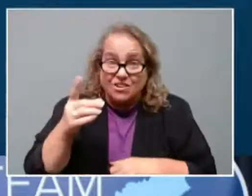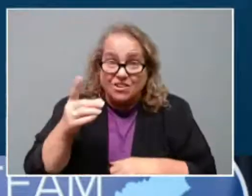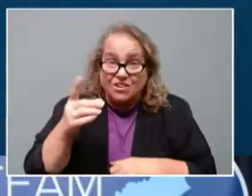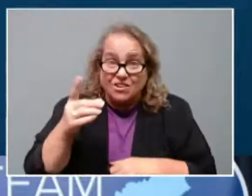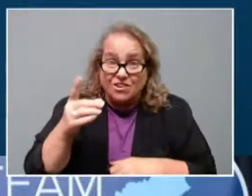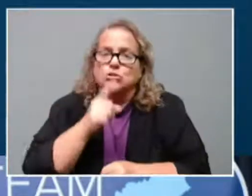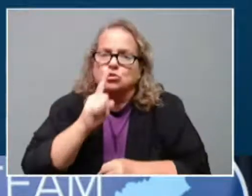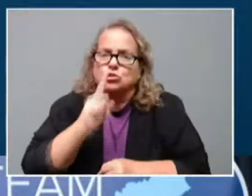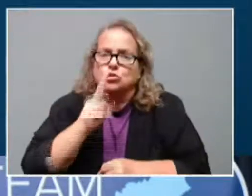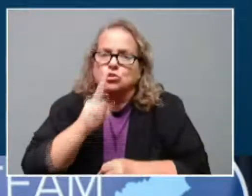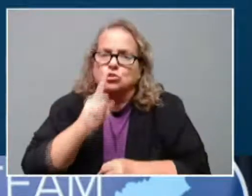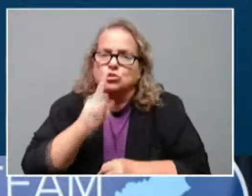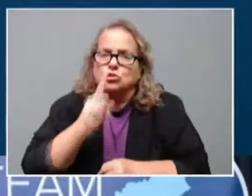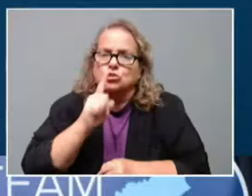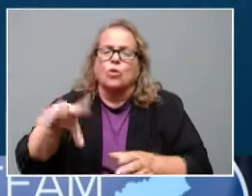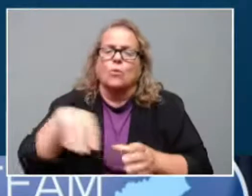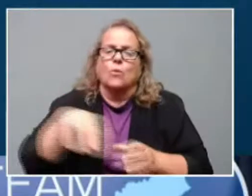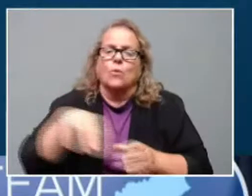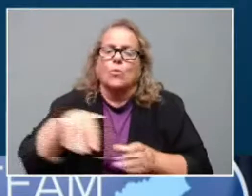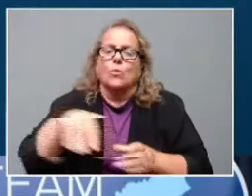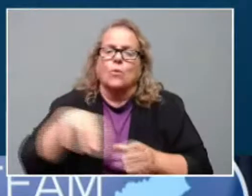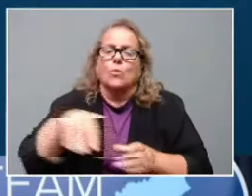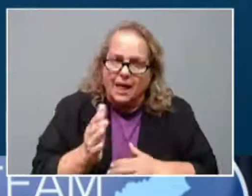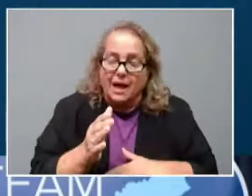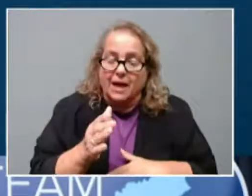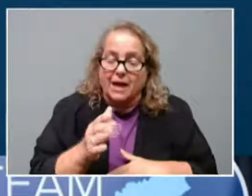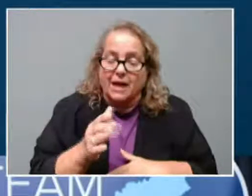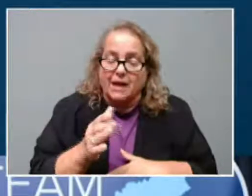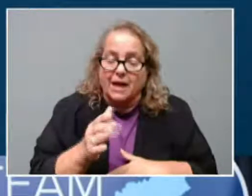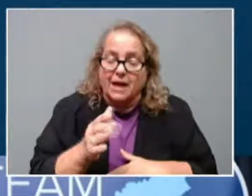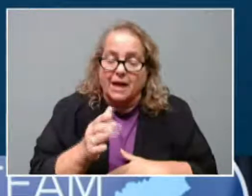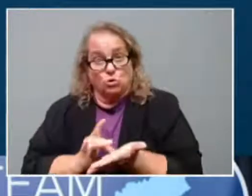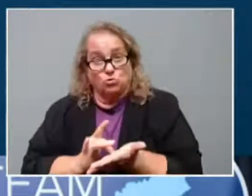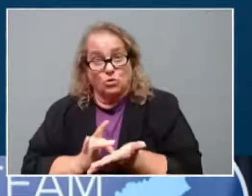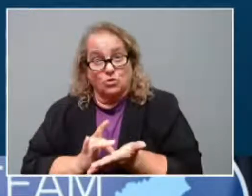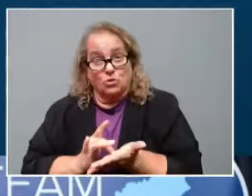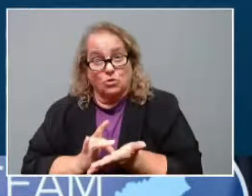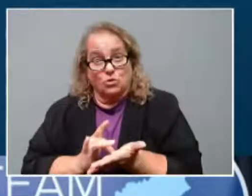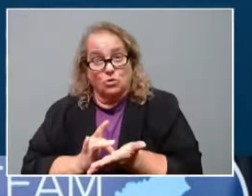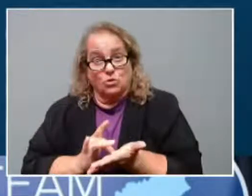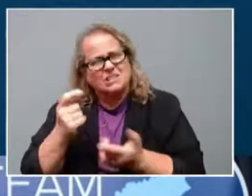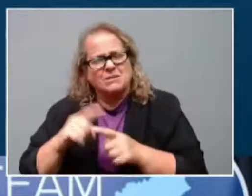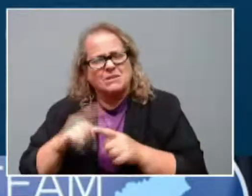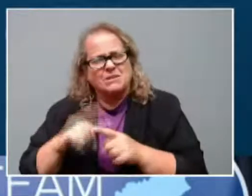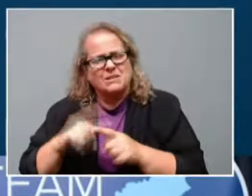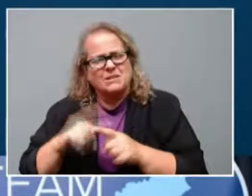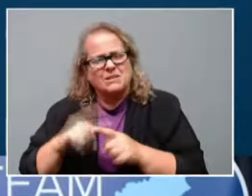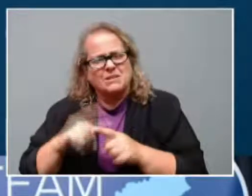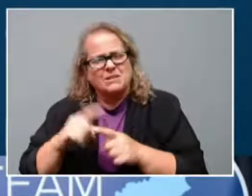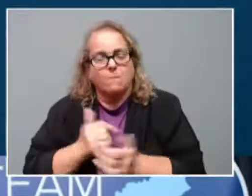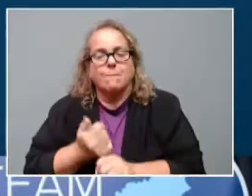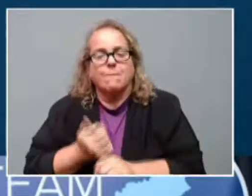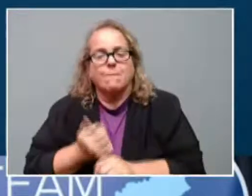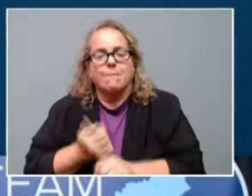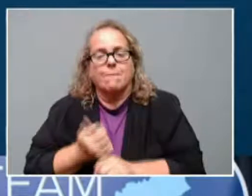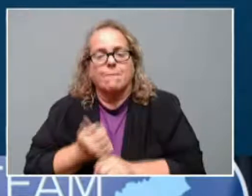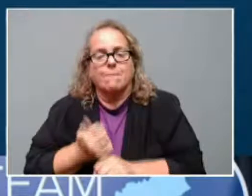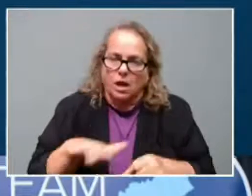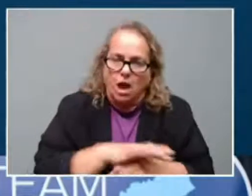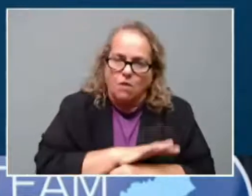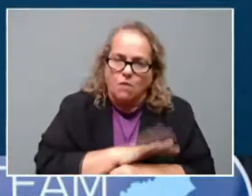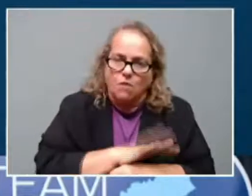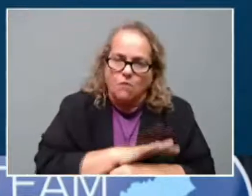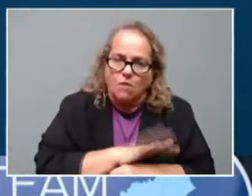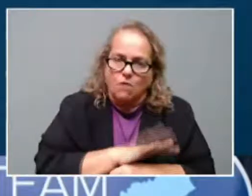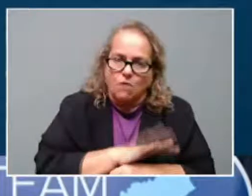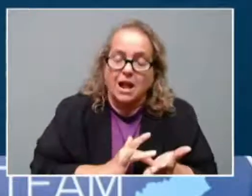plan. If you have prescriptions that are maybe a little out of the ordinary, make sure that those are covered. There are connectors out there to help